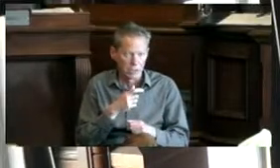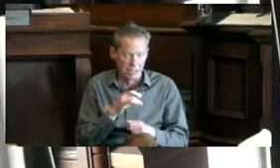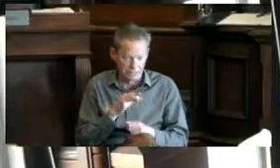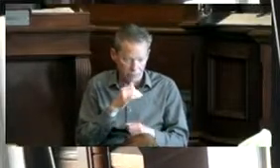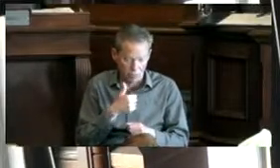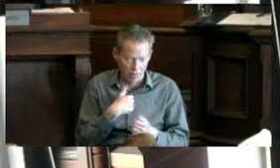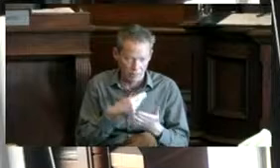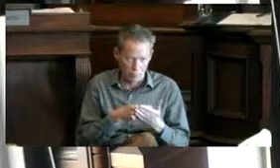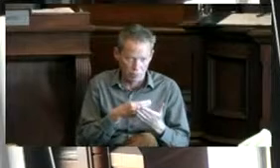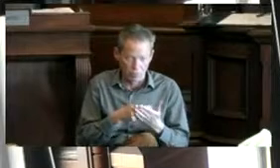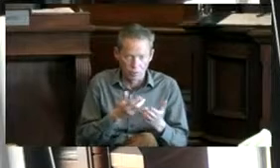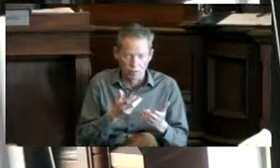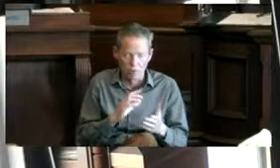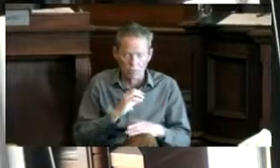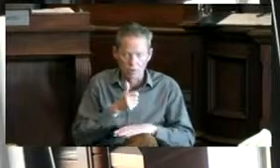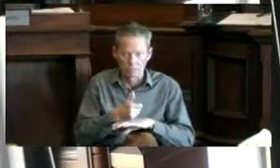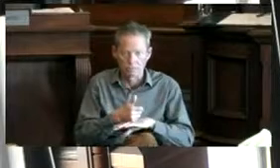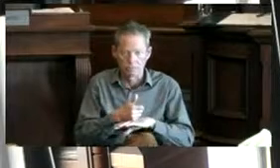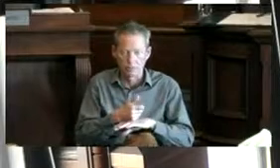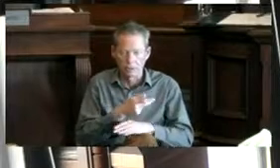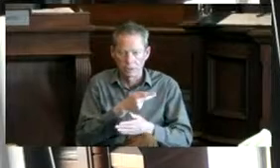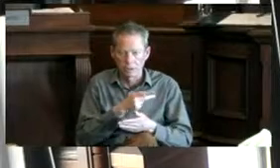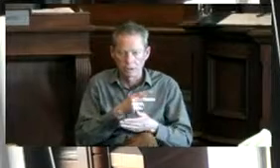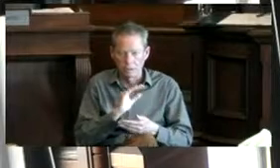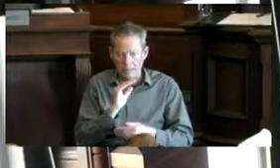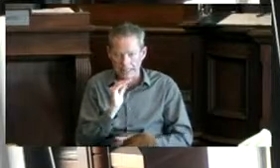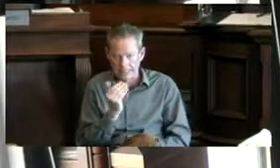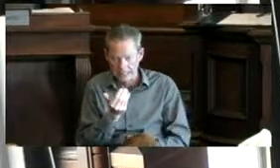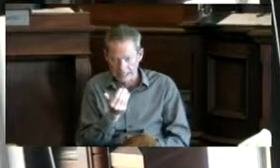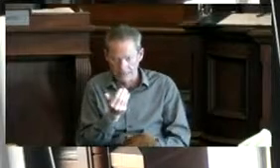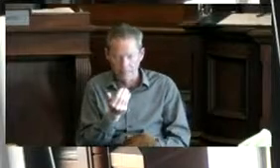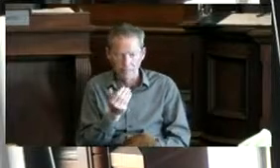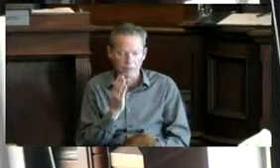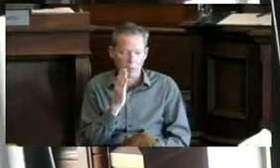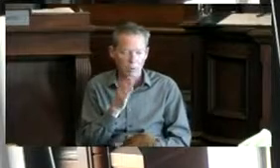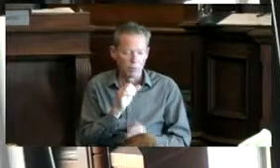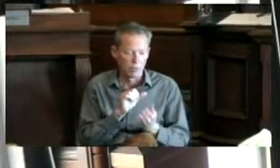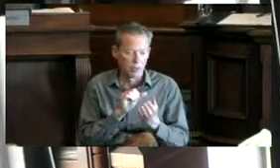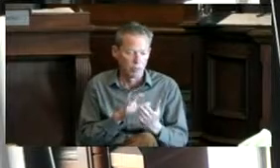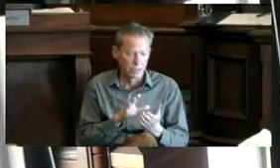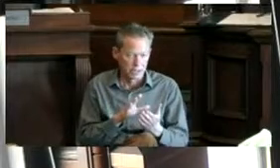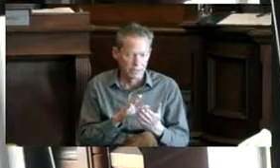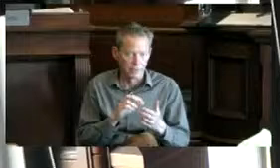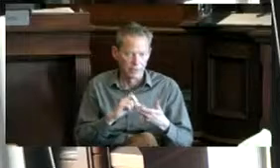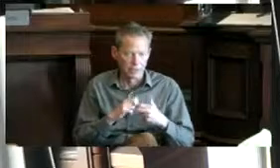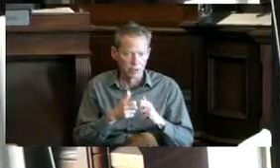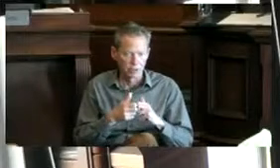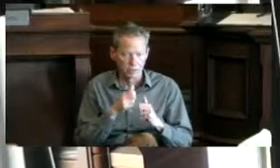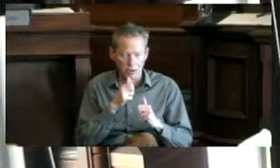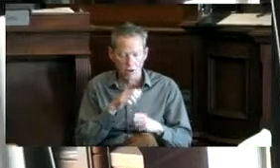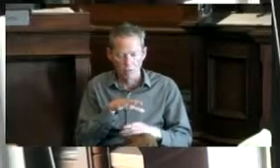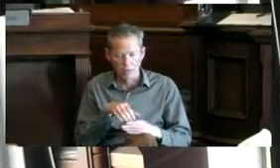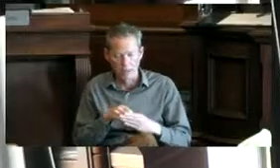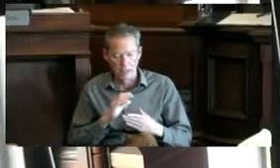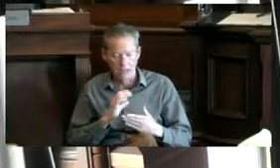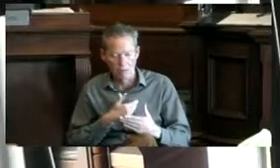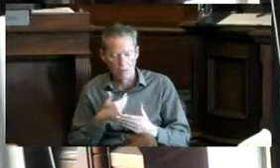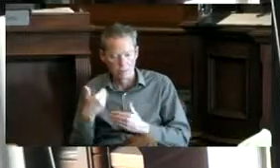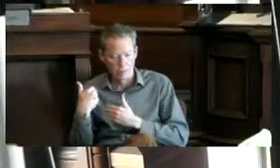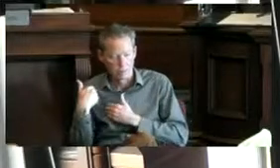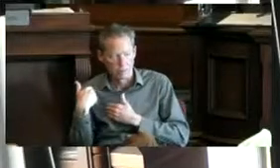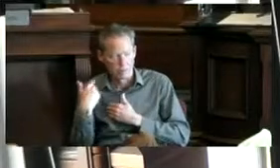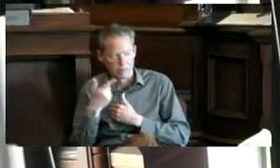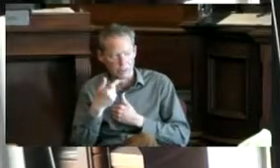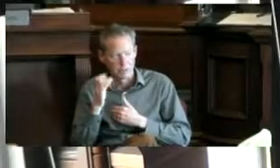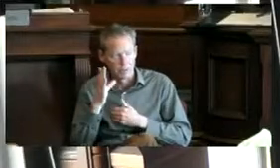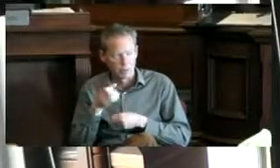And if we don't have those resources, we don't want to set it up to make it seem that we're going to be addressing things that are not within our wheelhouse, because it's going to